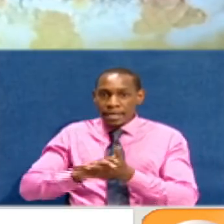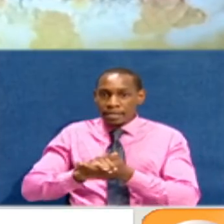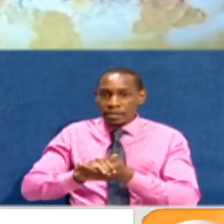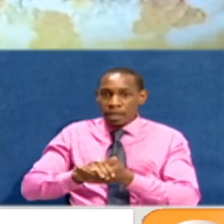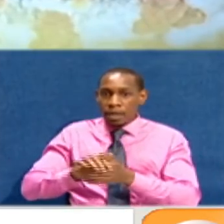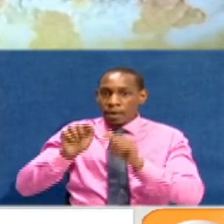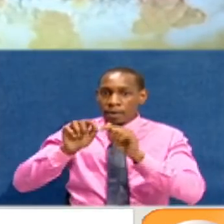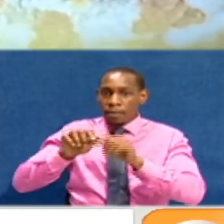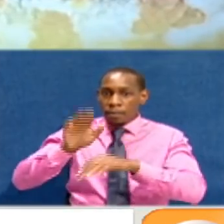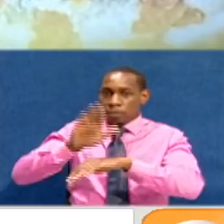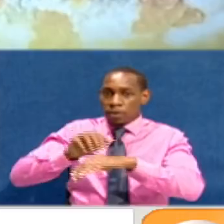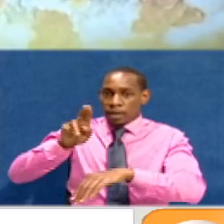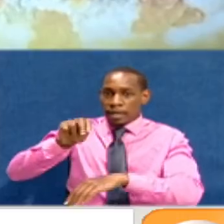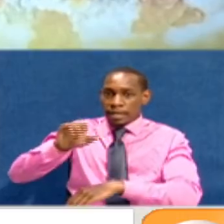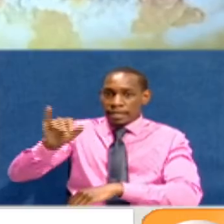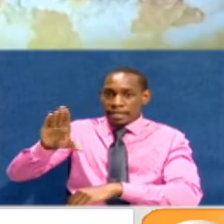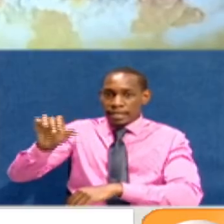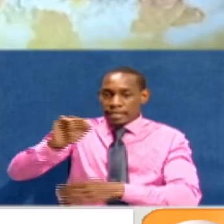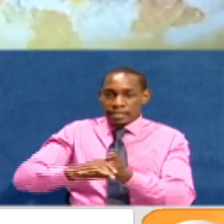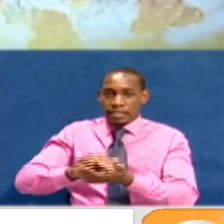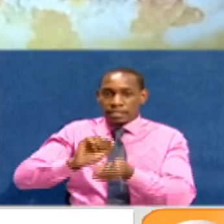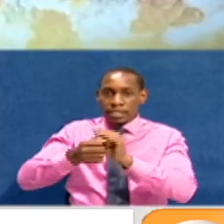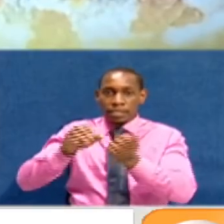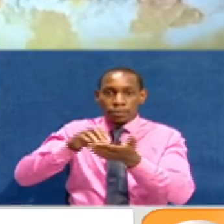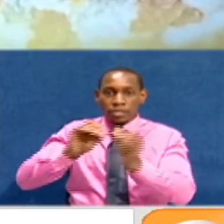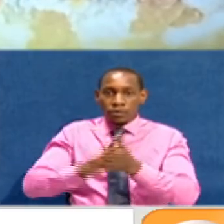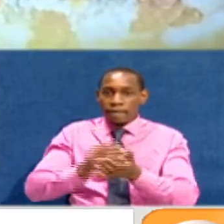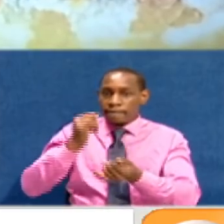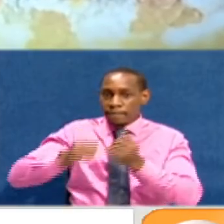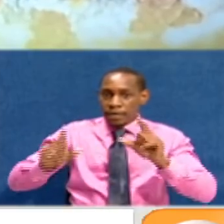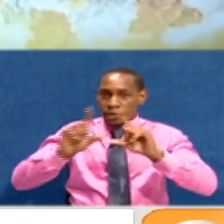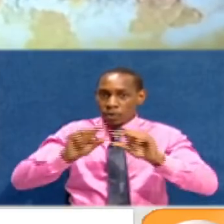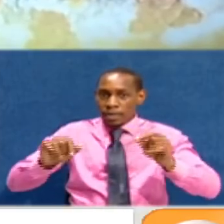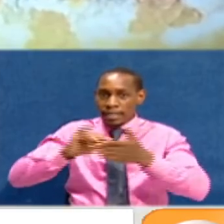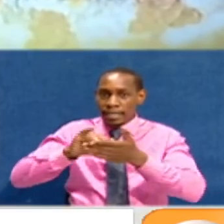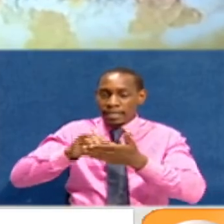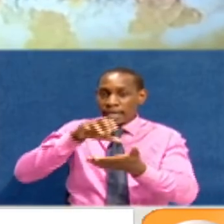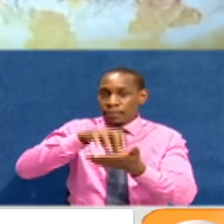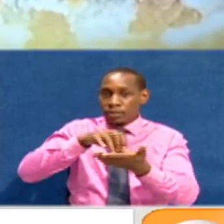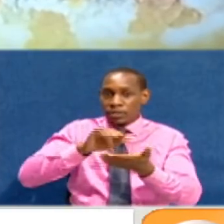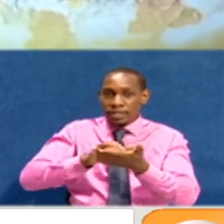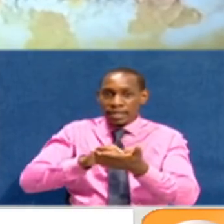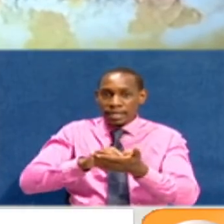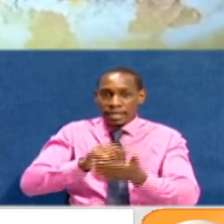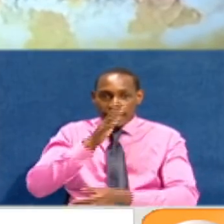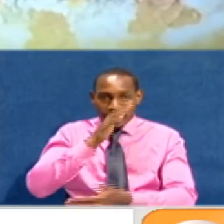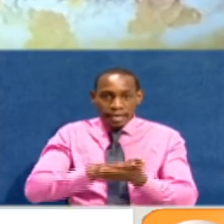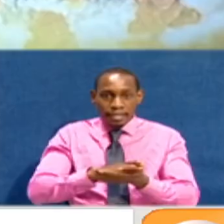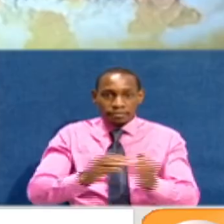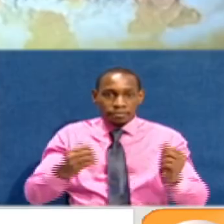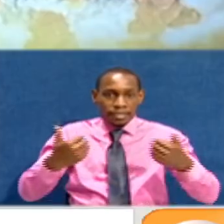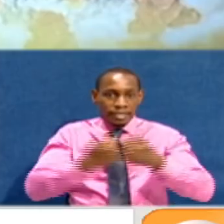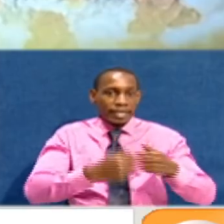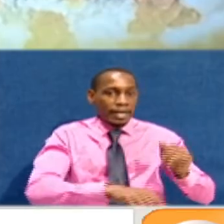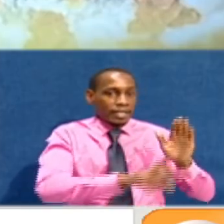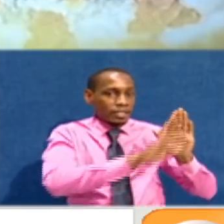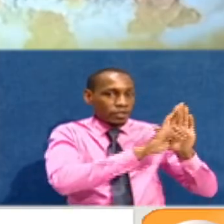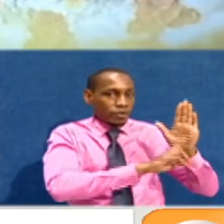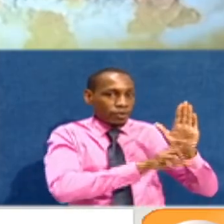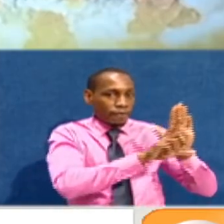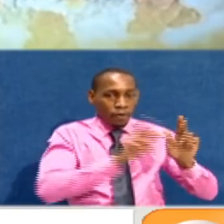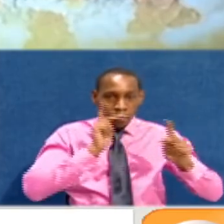the NCIC and not the other way around. The kicker is about that place where hypocrisy meets the rule of law. And on